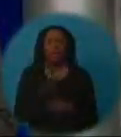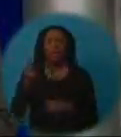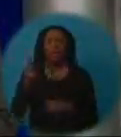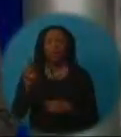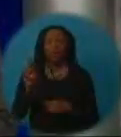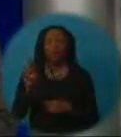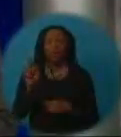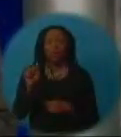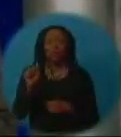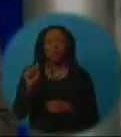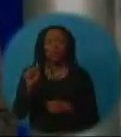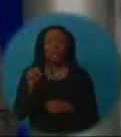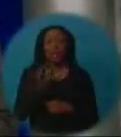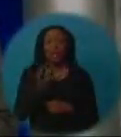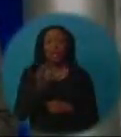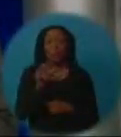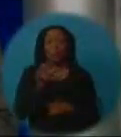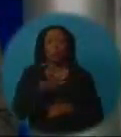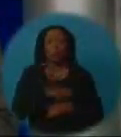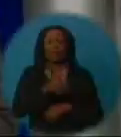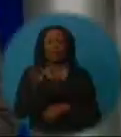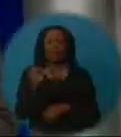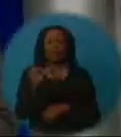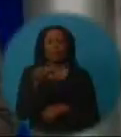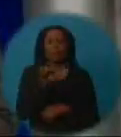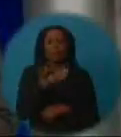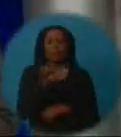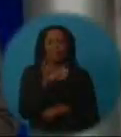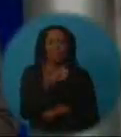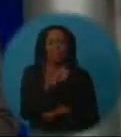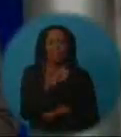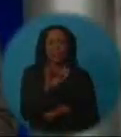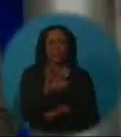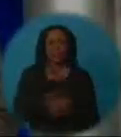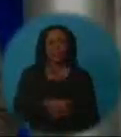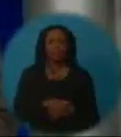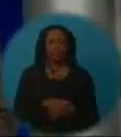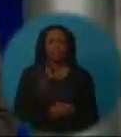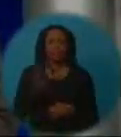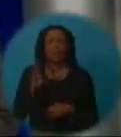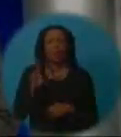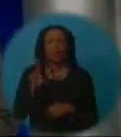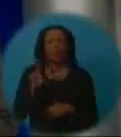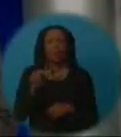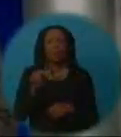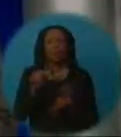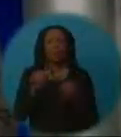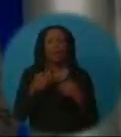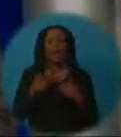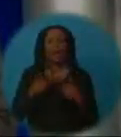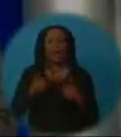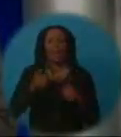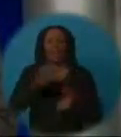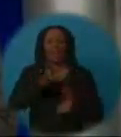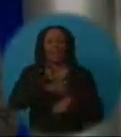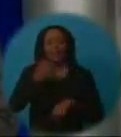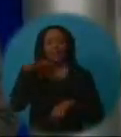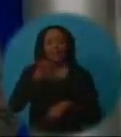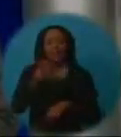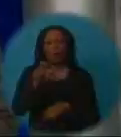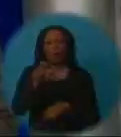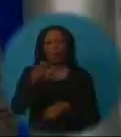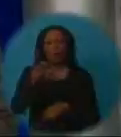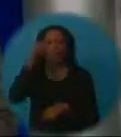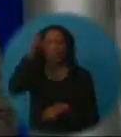of 19.19. Bolt himself ended the season on a high, clocking the fastest time for the year in the men's